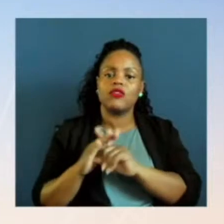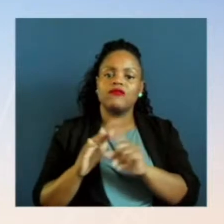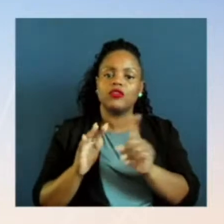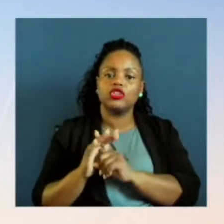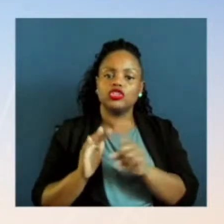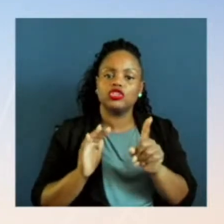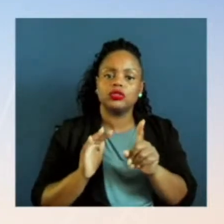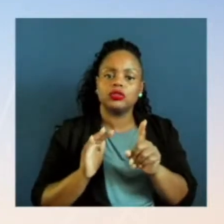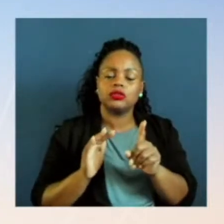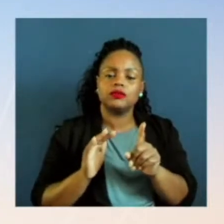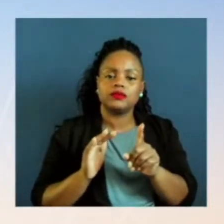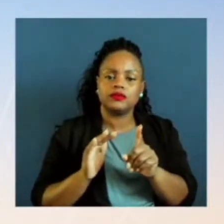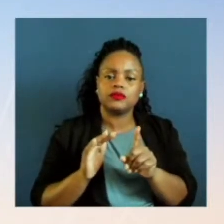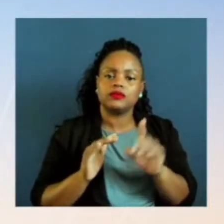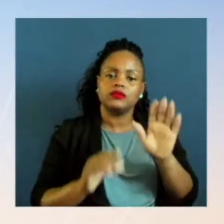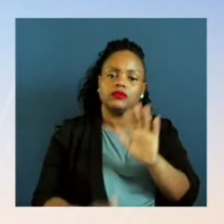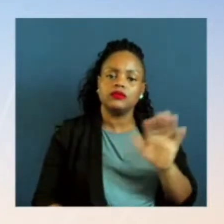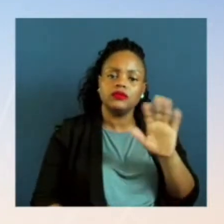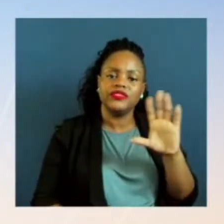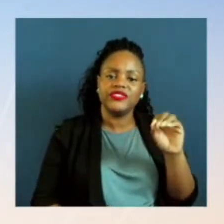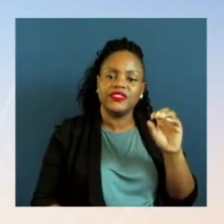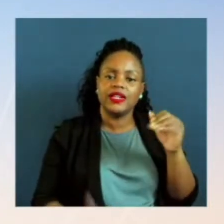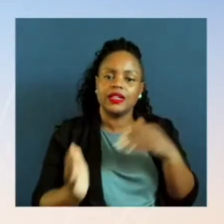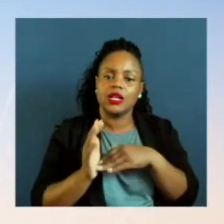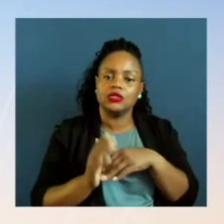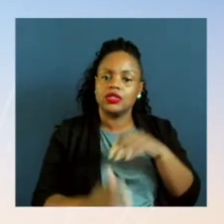50,000 Afghans coming to the United States.